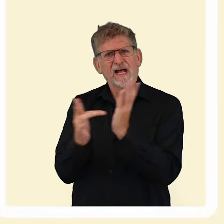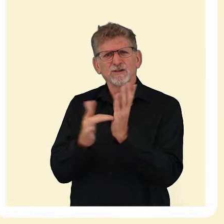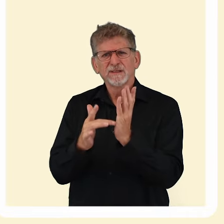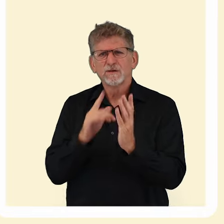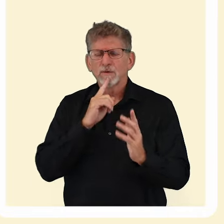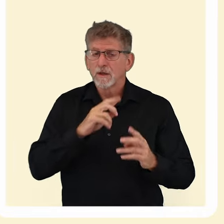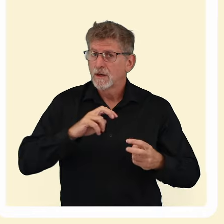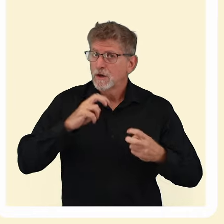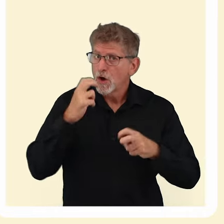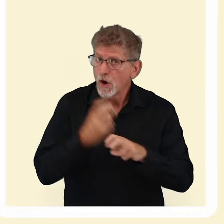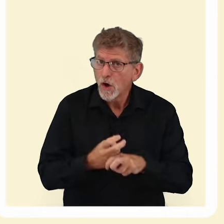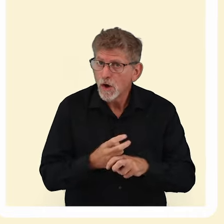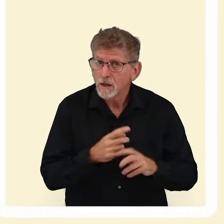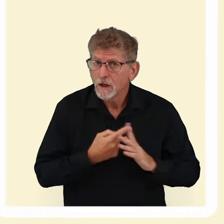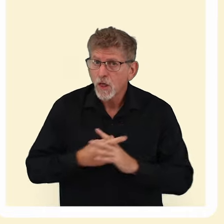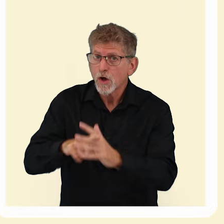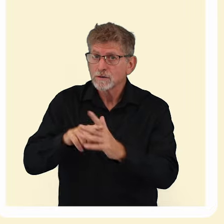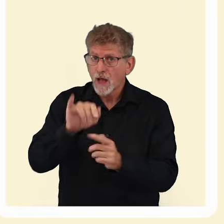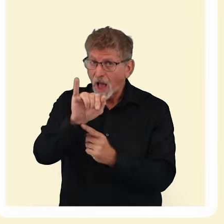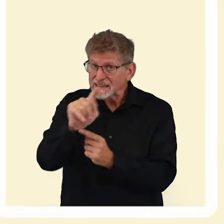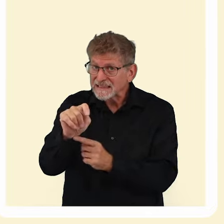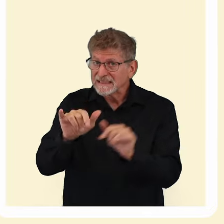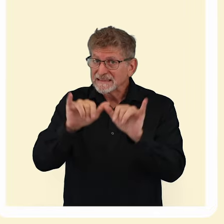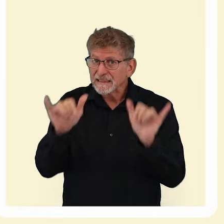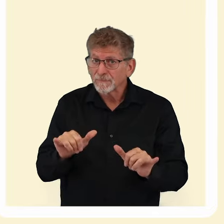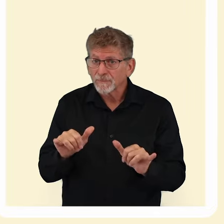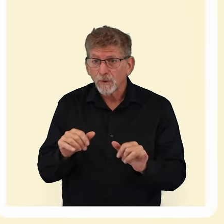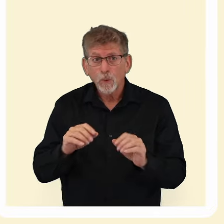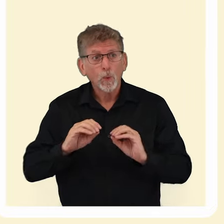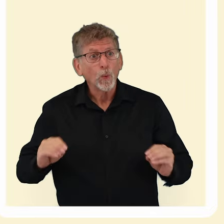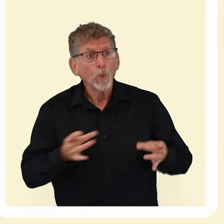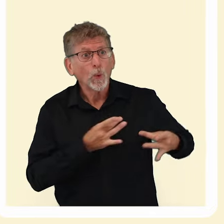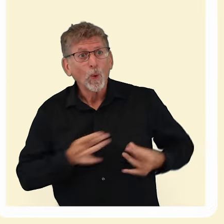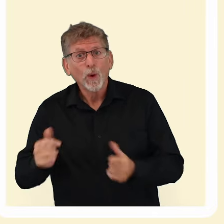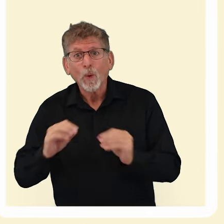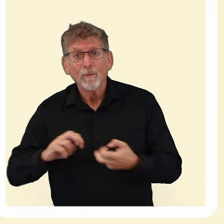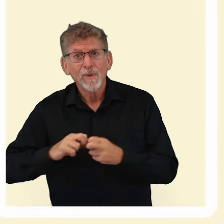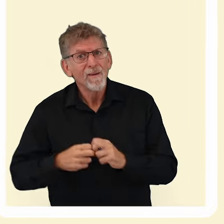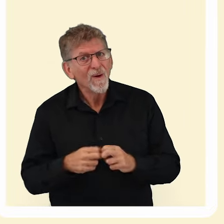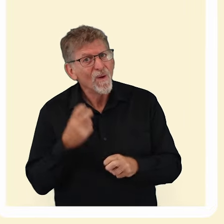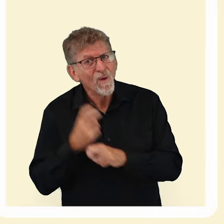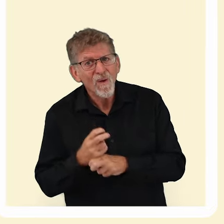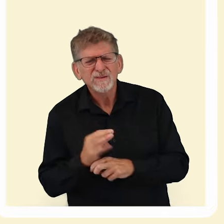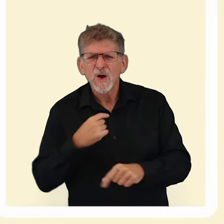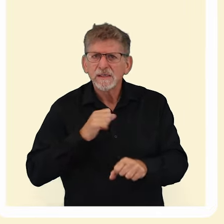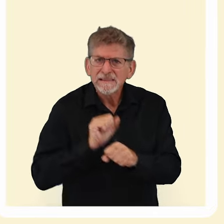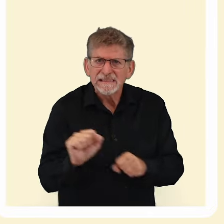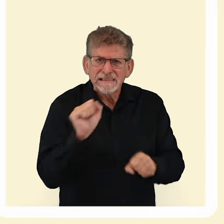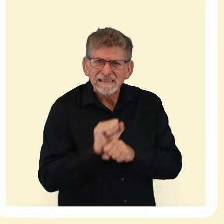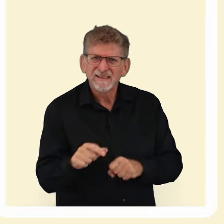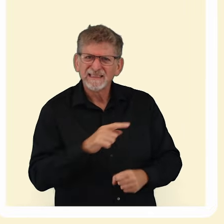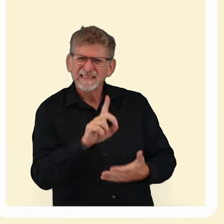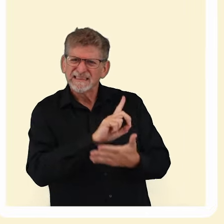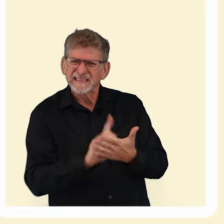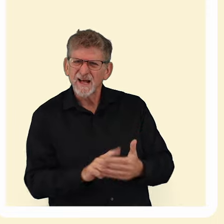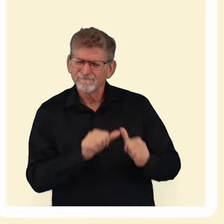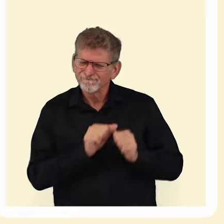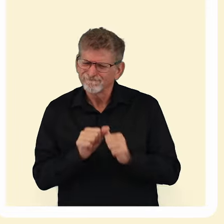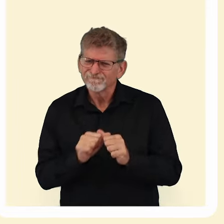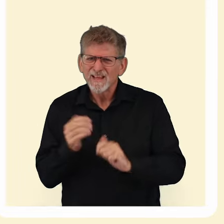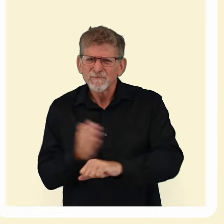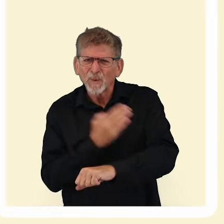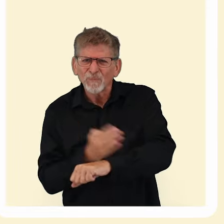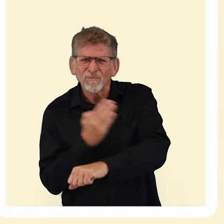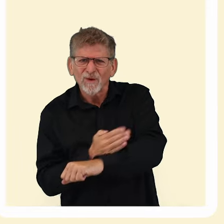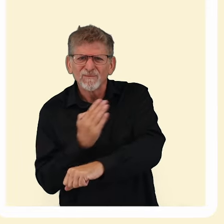IT system with no problems, so it worked. And it's designed to continuously improve as we see the needs of